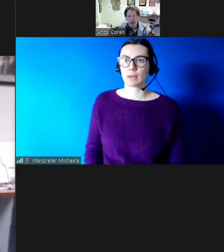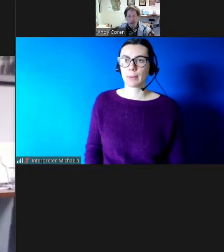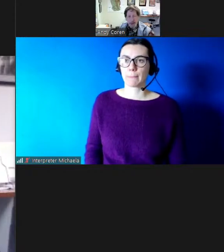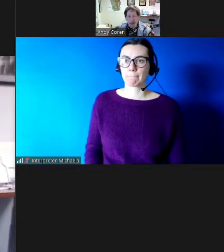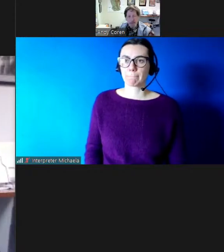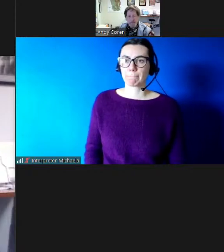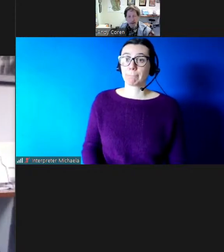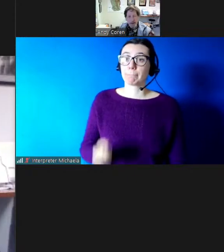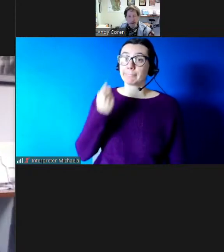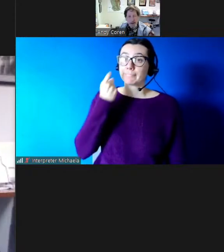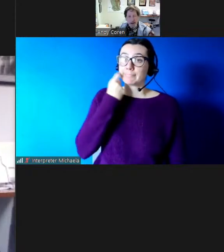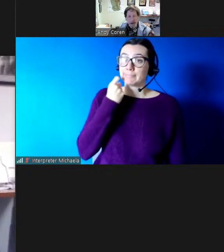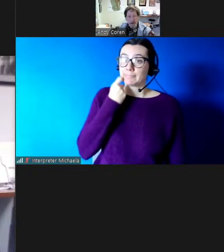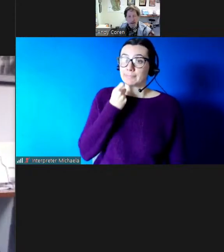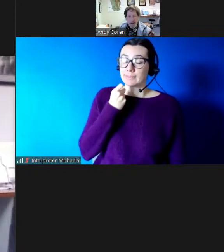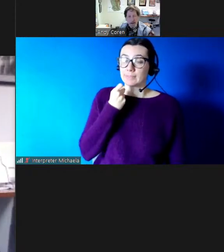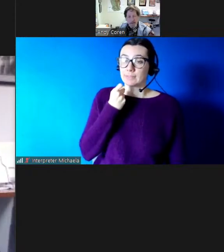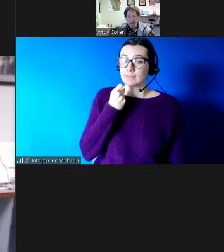Recent orders have been